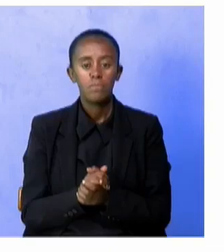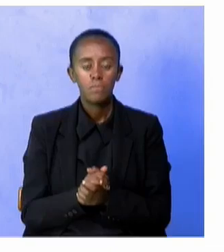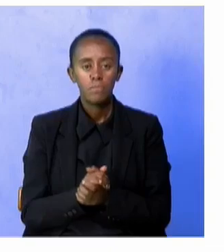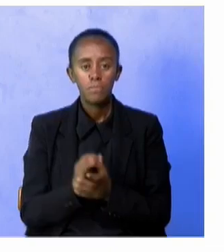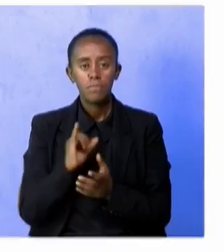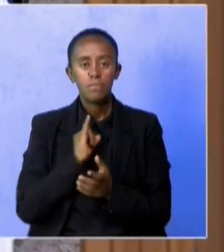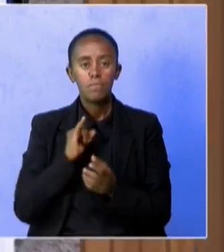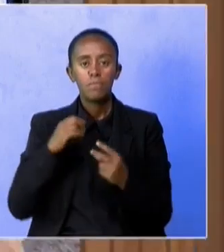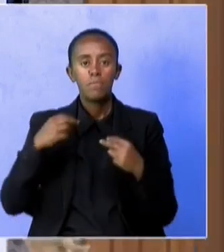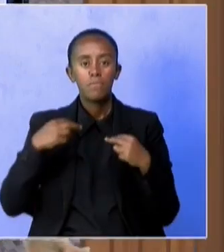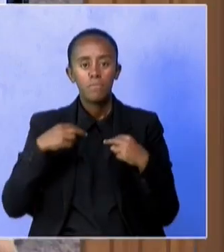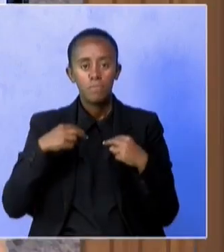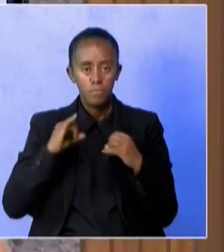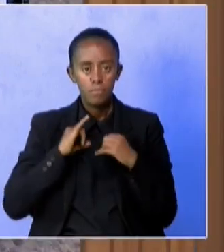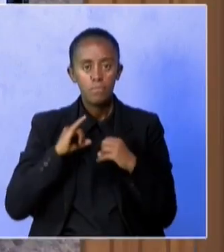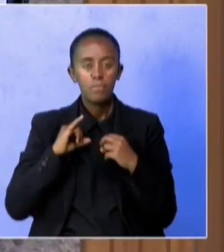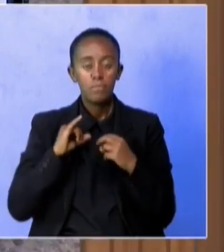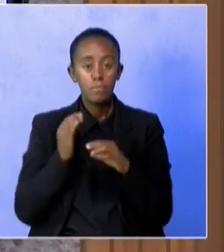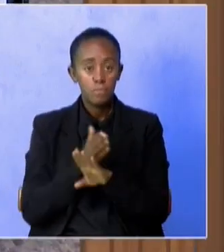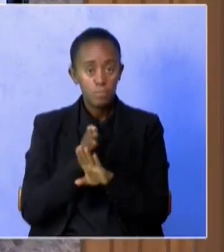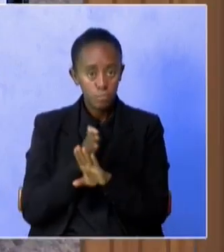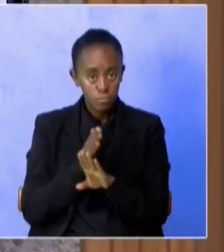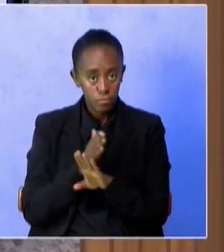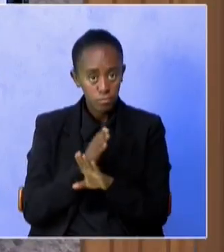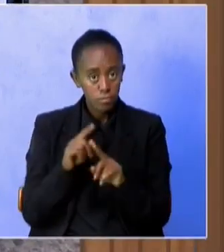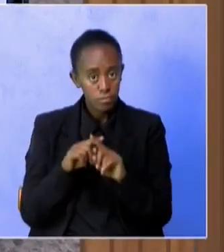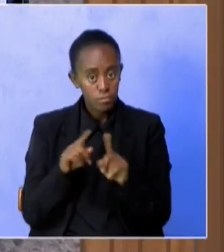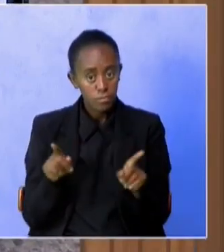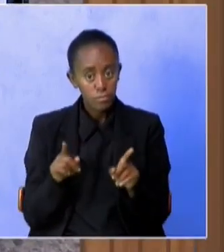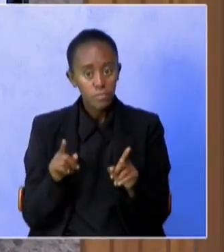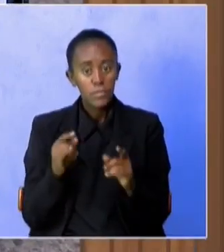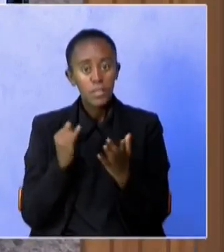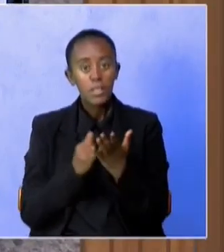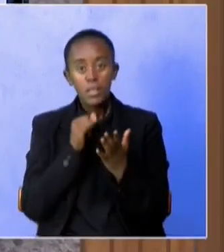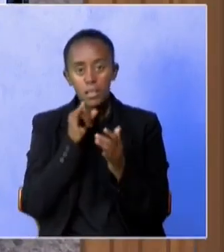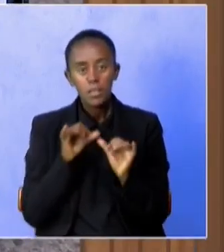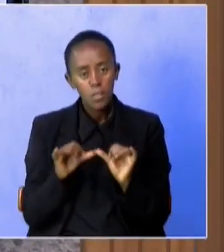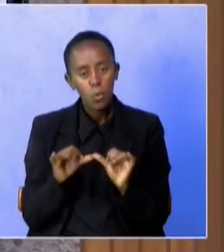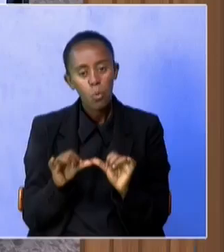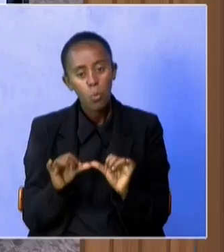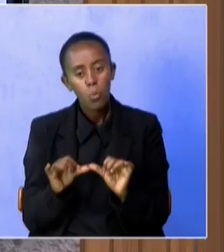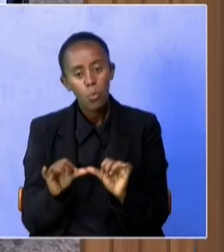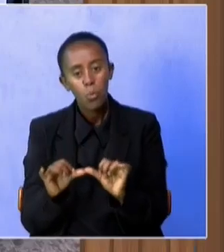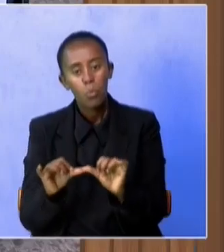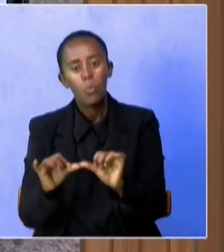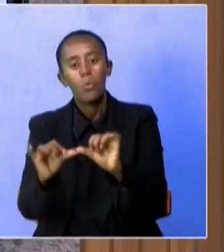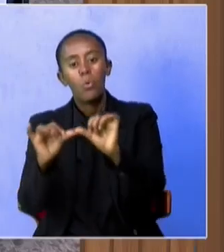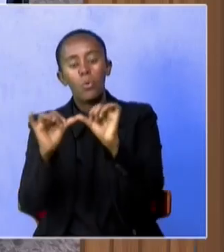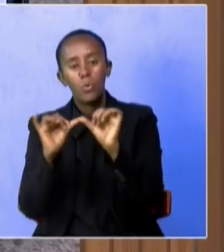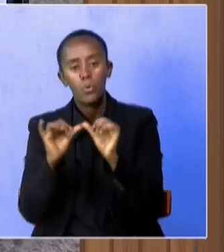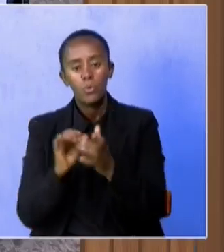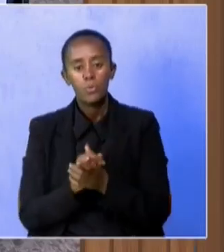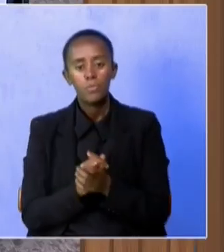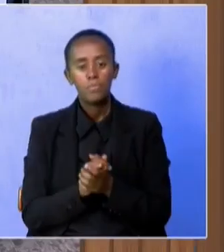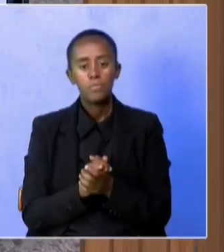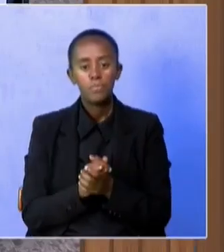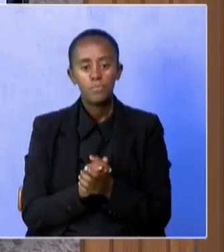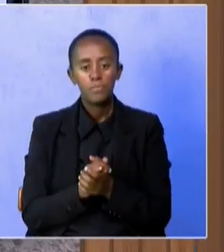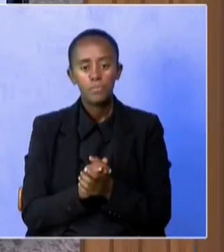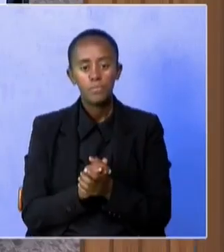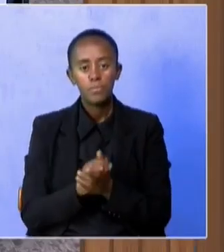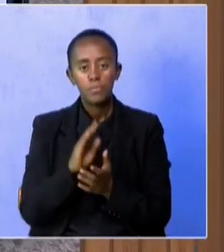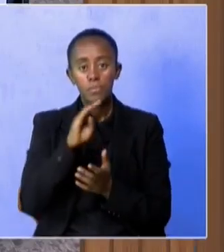before, but it is continuing. The action is still being performed. You are